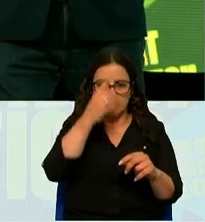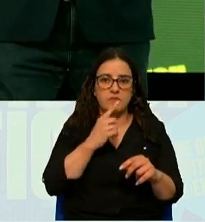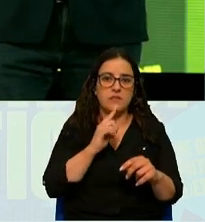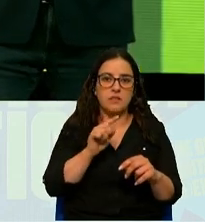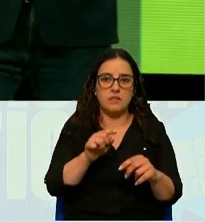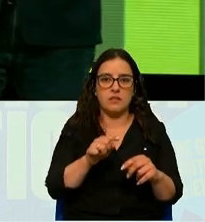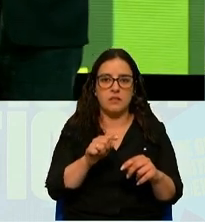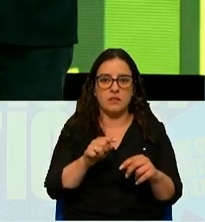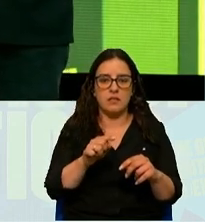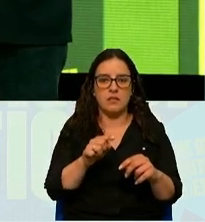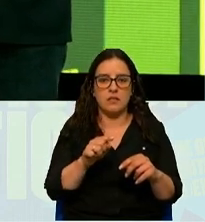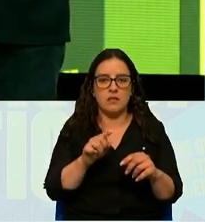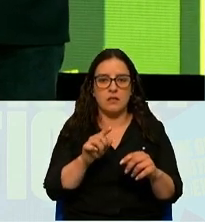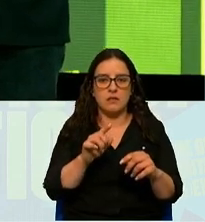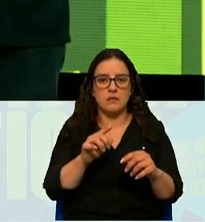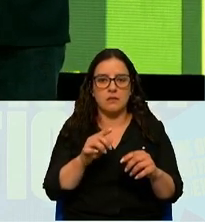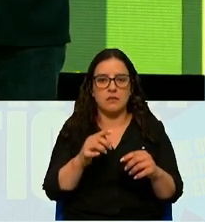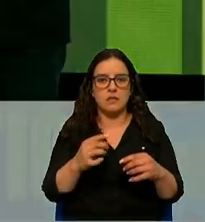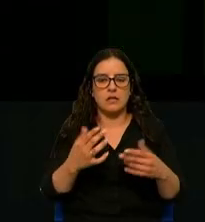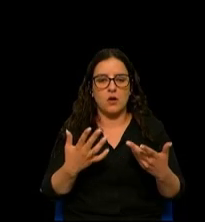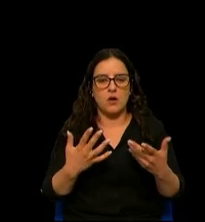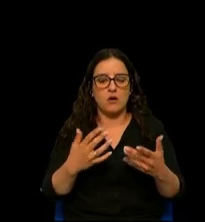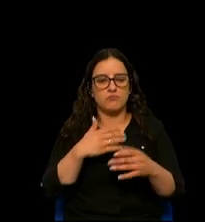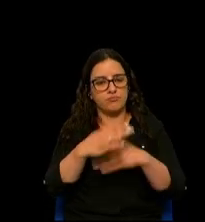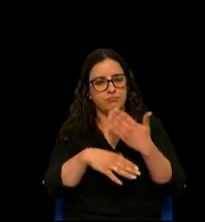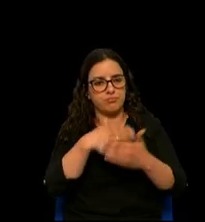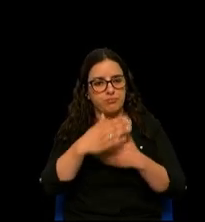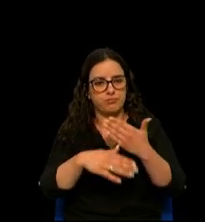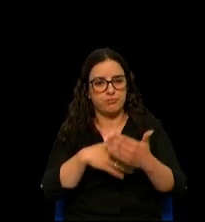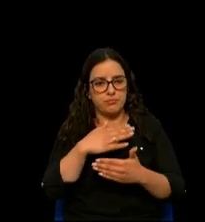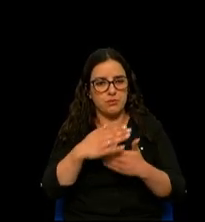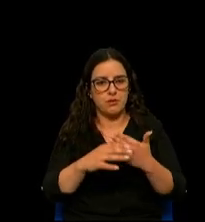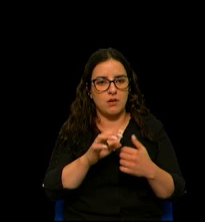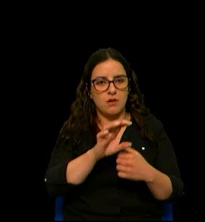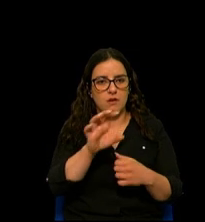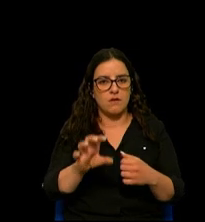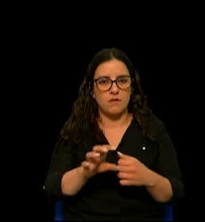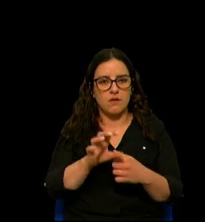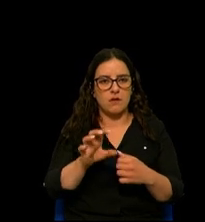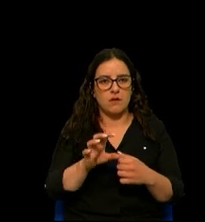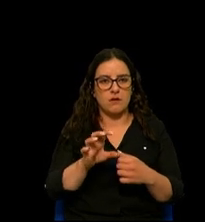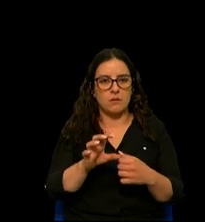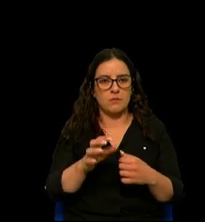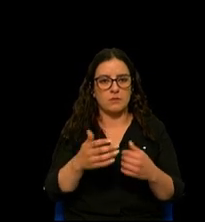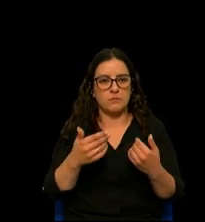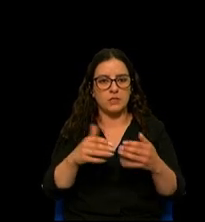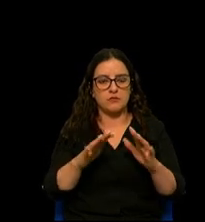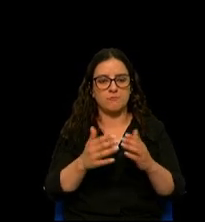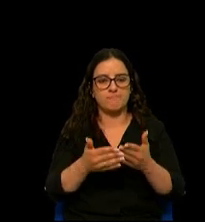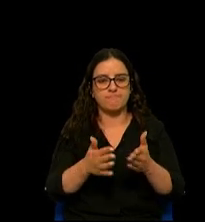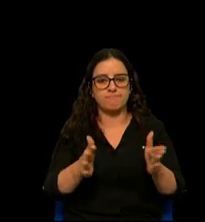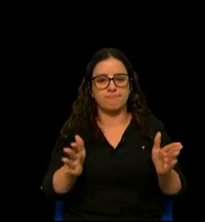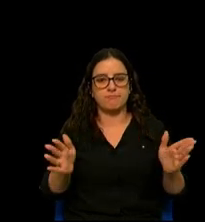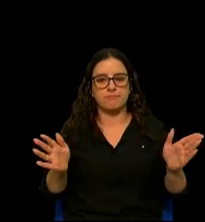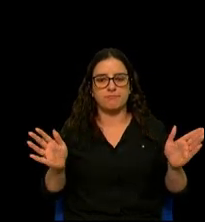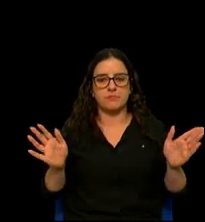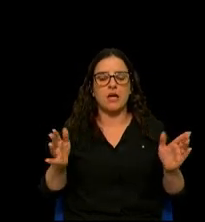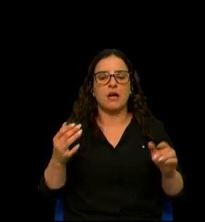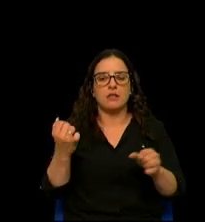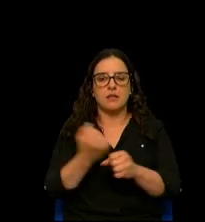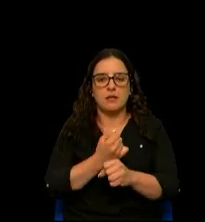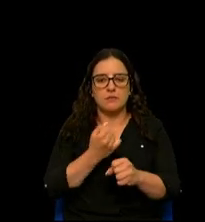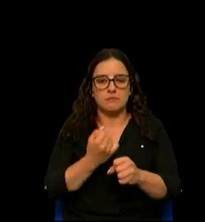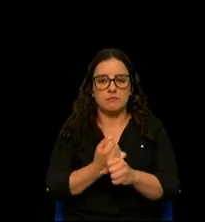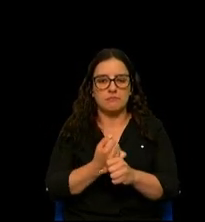of state-of-the-art performance, but on a much broader variety of tasks